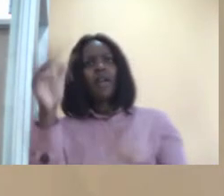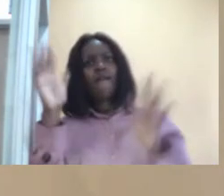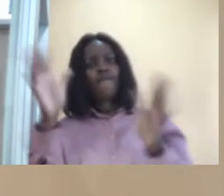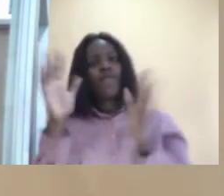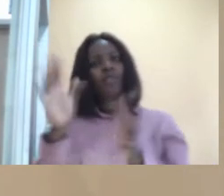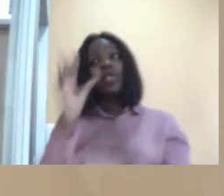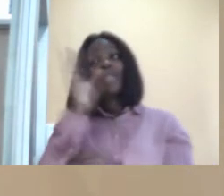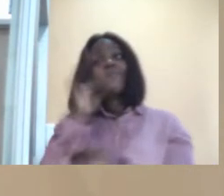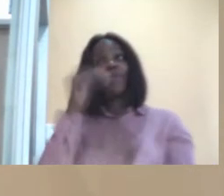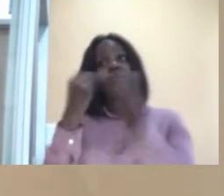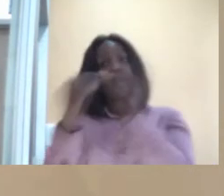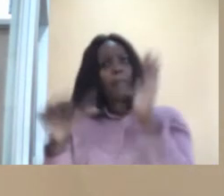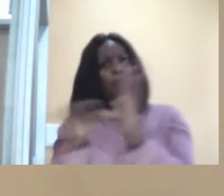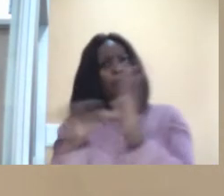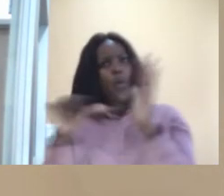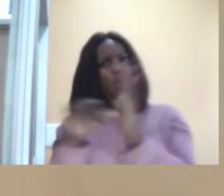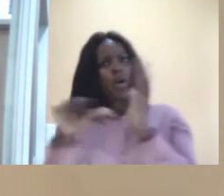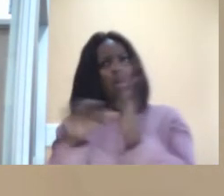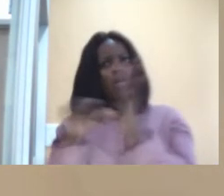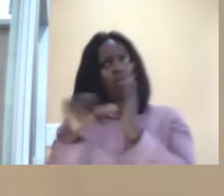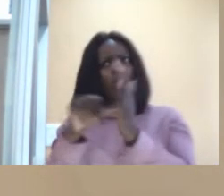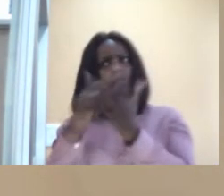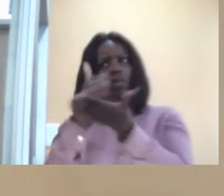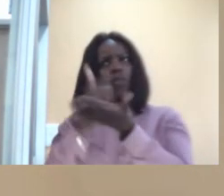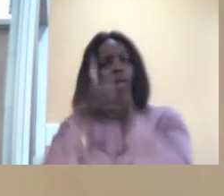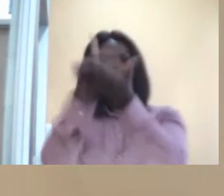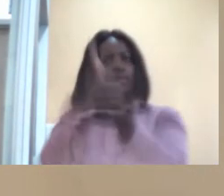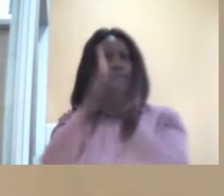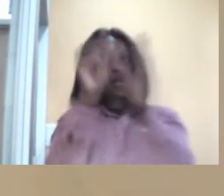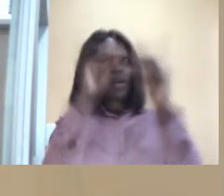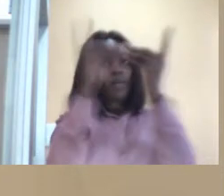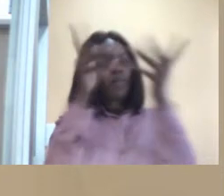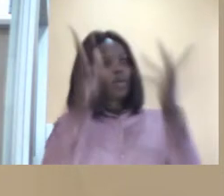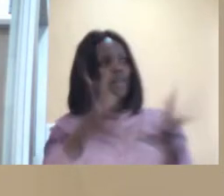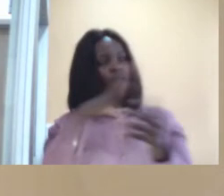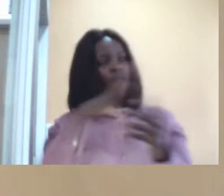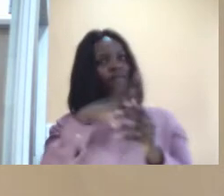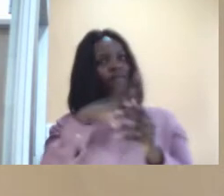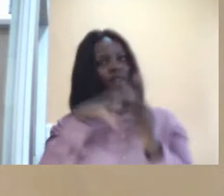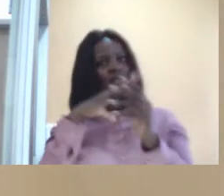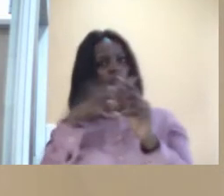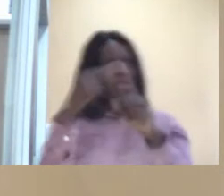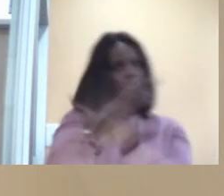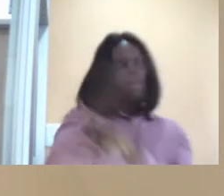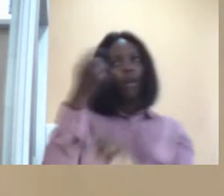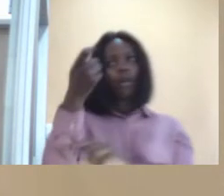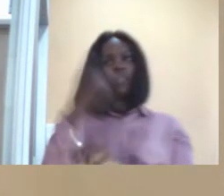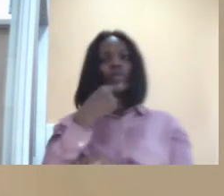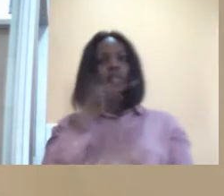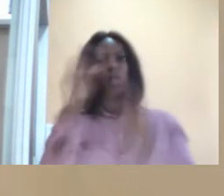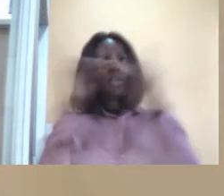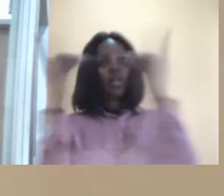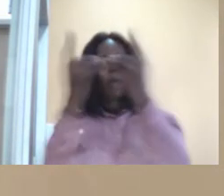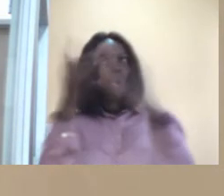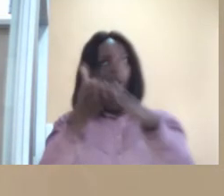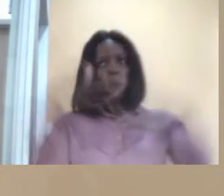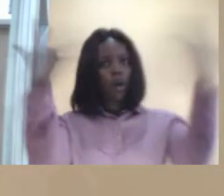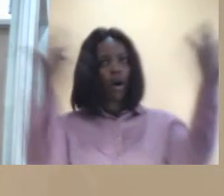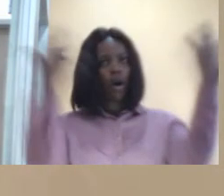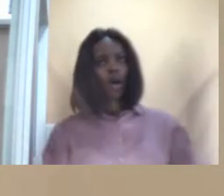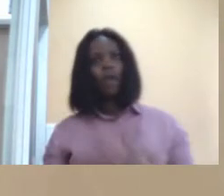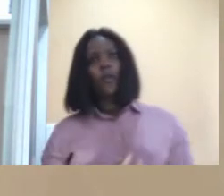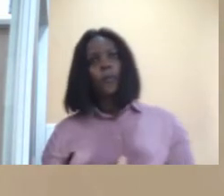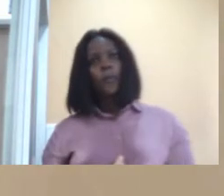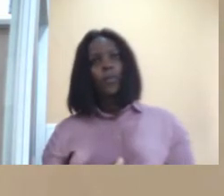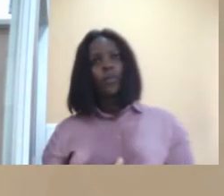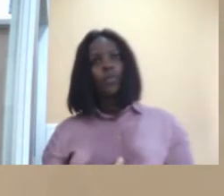fundamental pillars of what will assist this department. We only differ with him when he said this department is dysfunctional. If